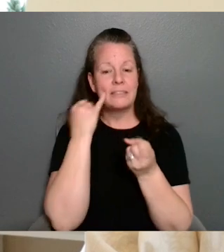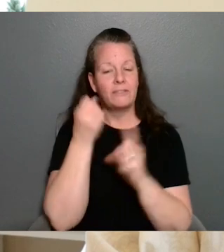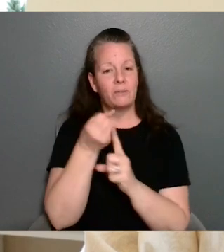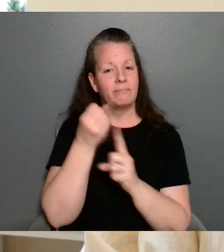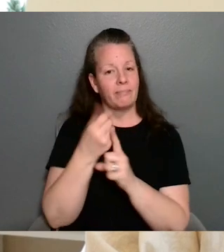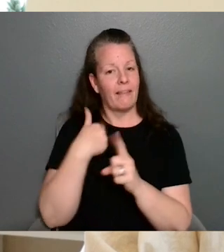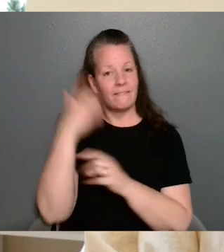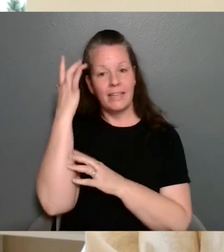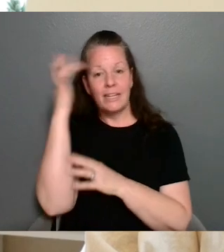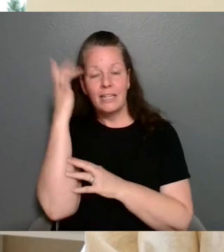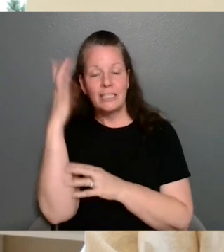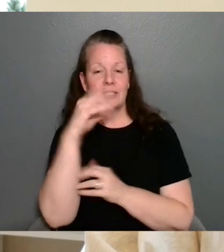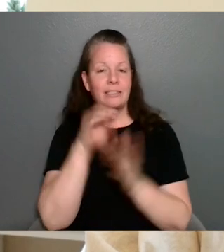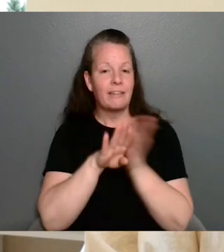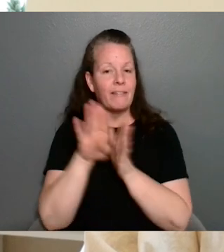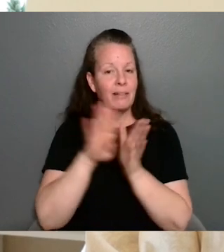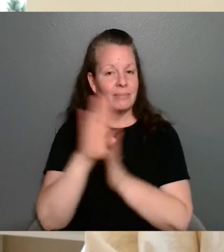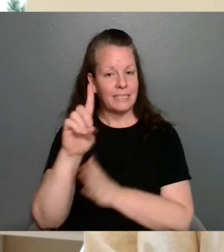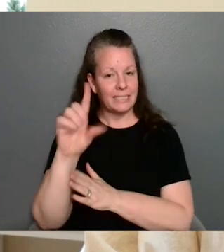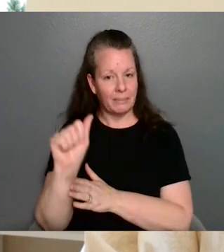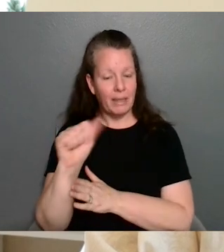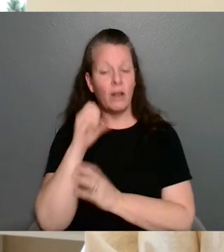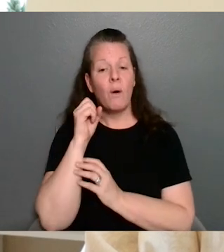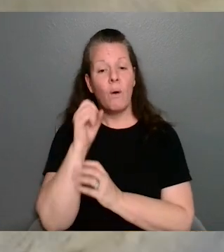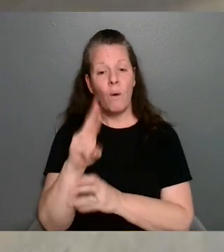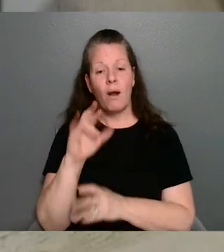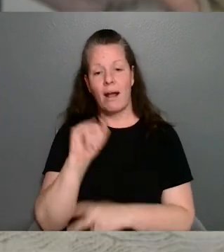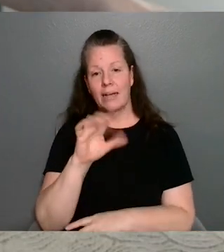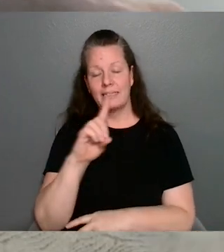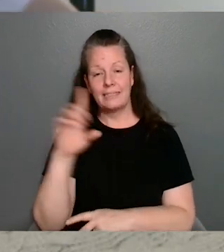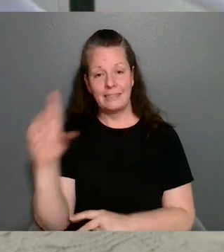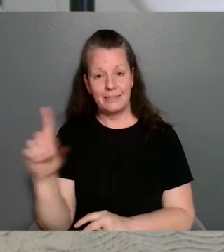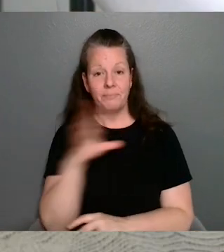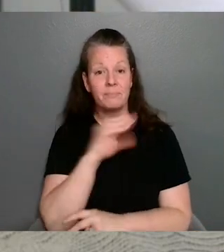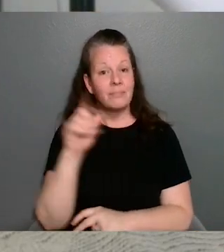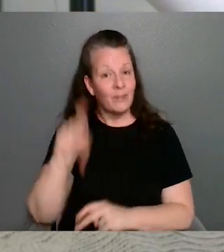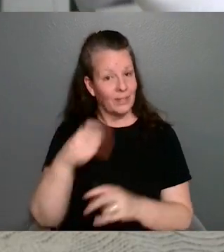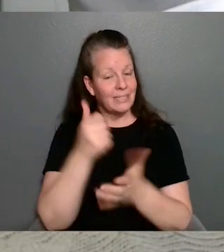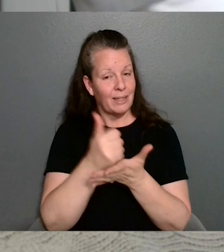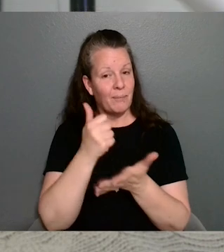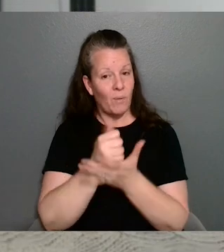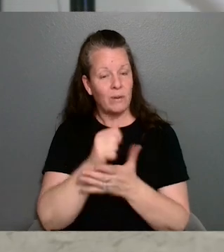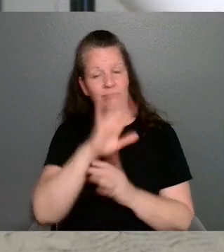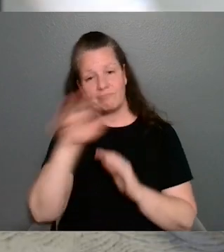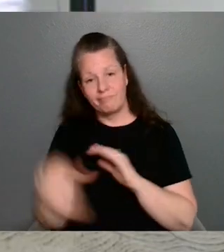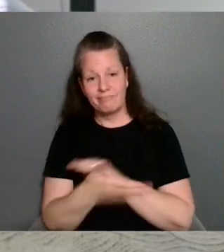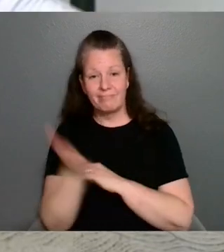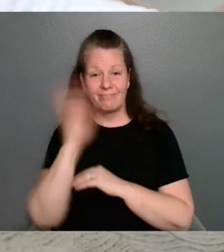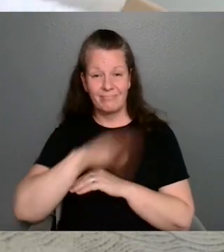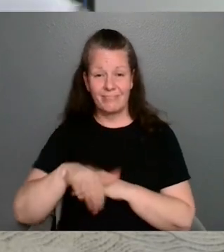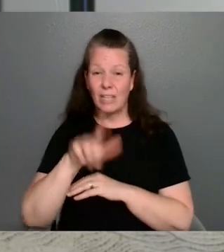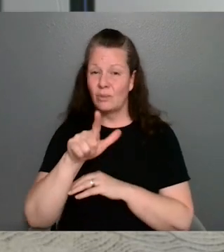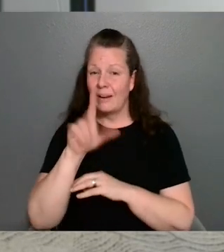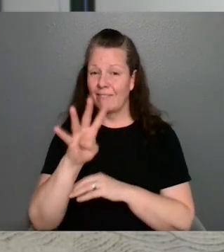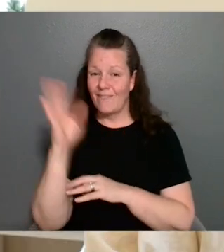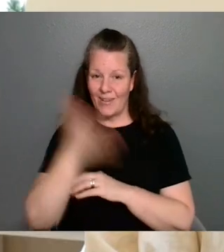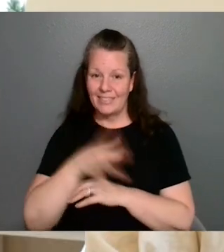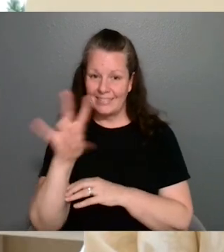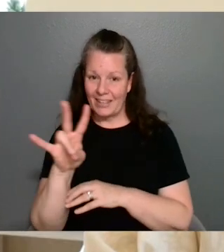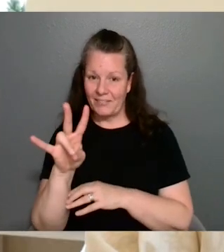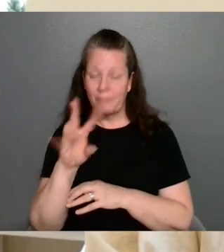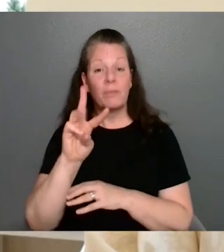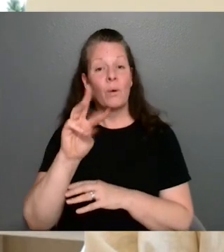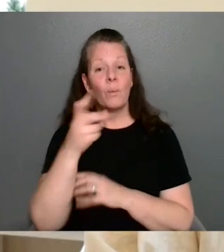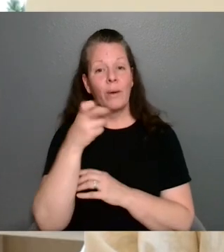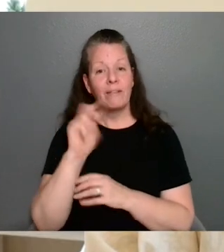support if you have intellectual and developmental disabilities, or IDD, and you need support 24 hours a day. This